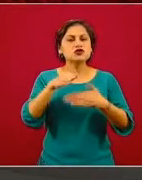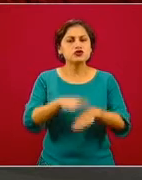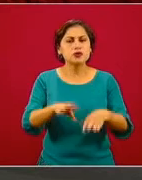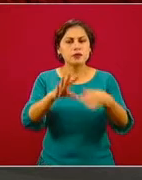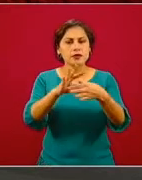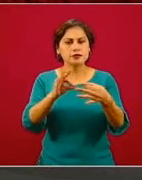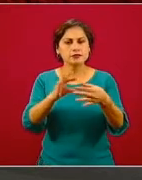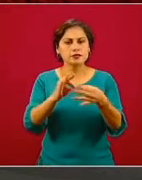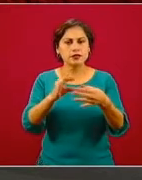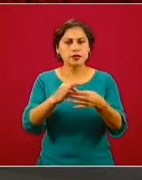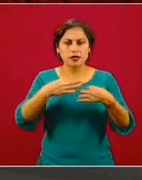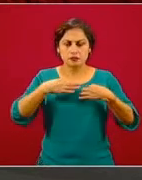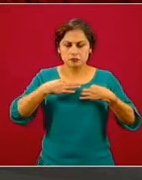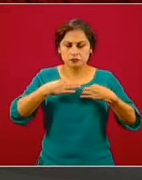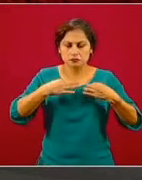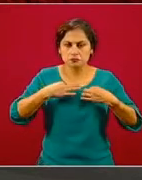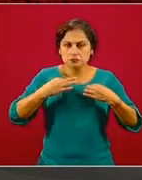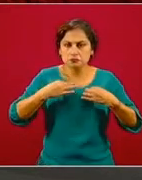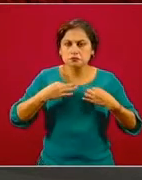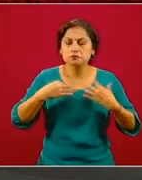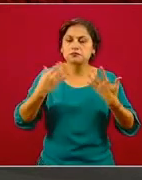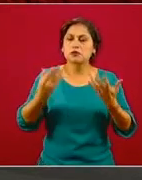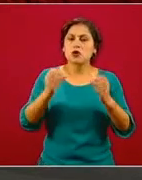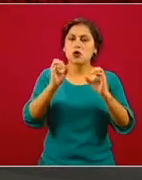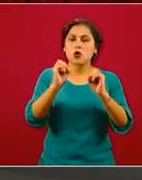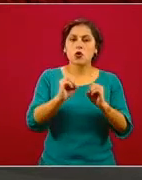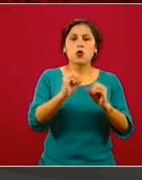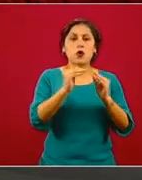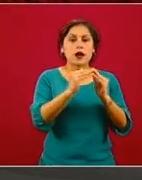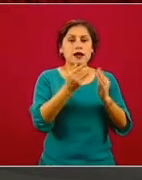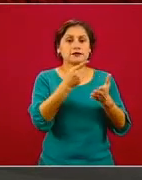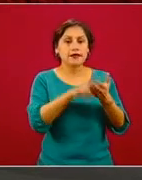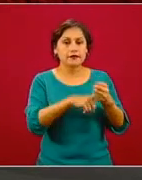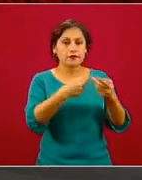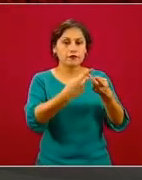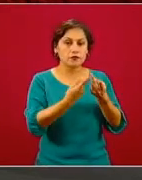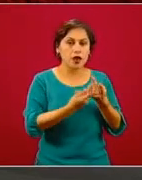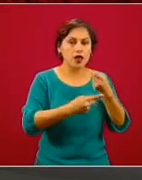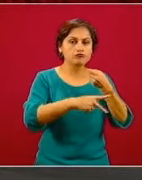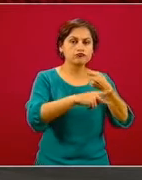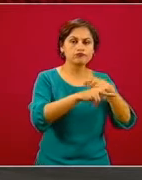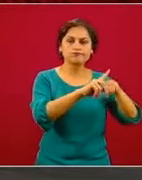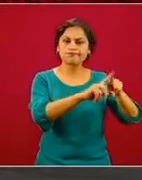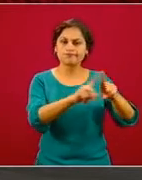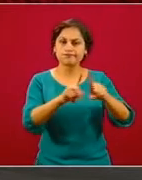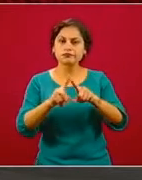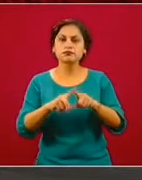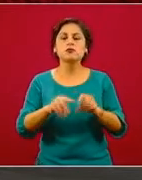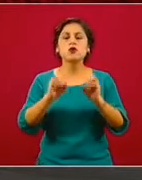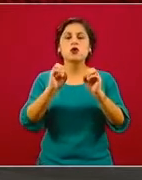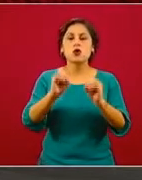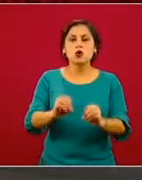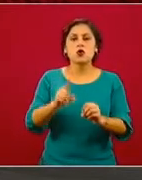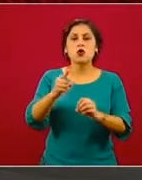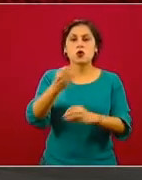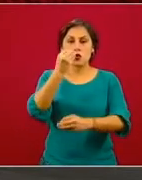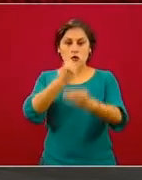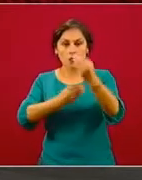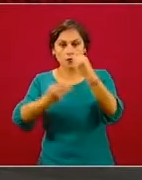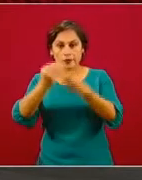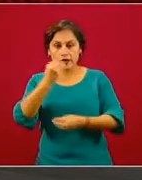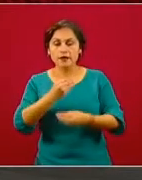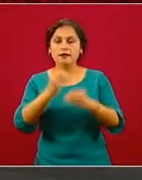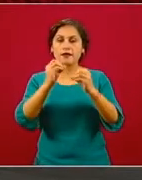of recommendations, and this has recommendations for the managing of utensils,